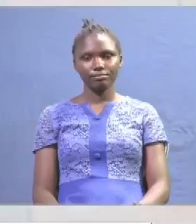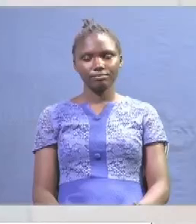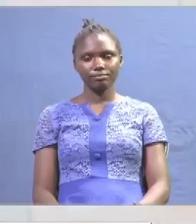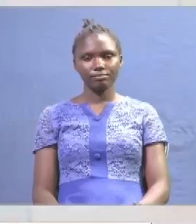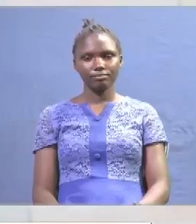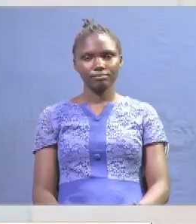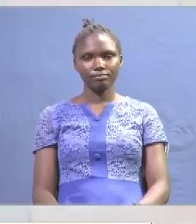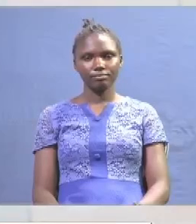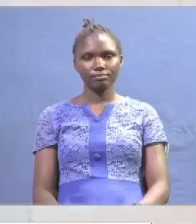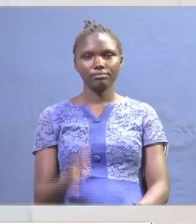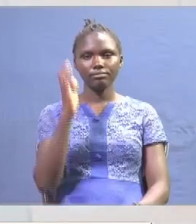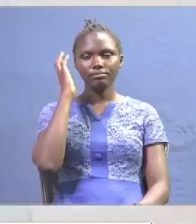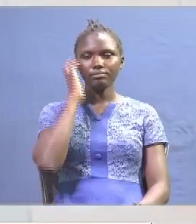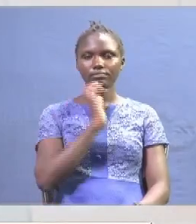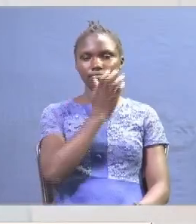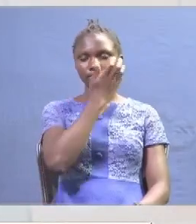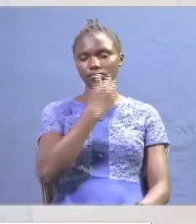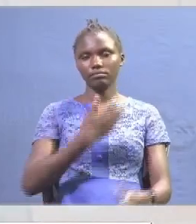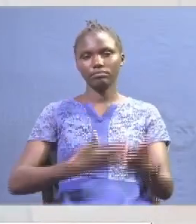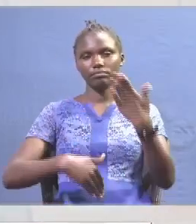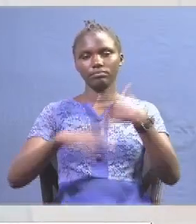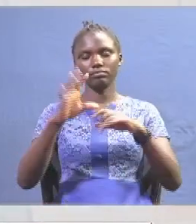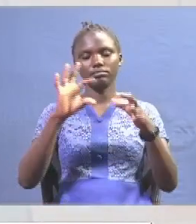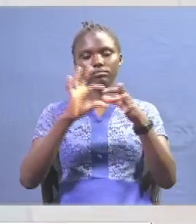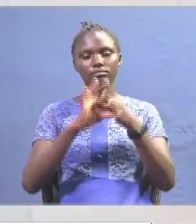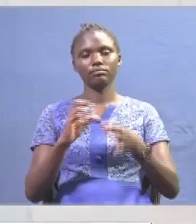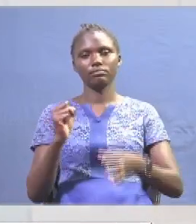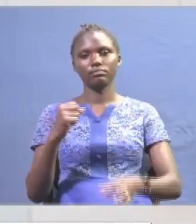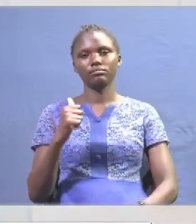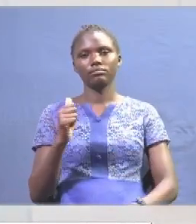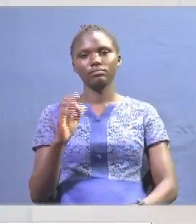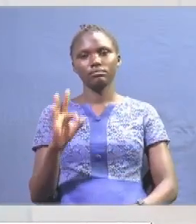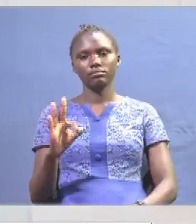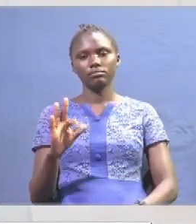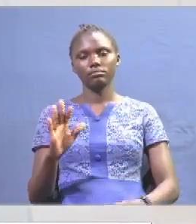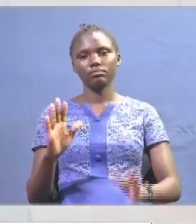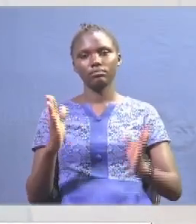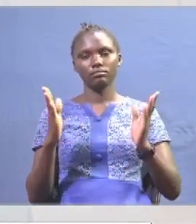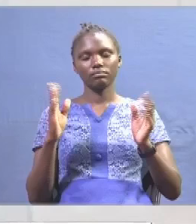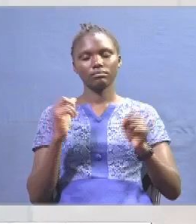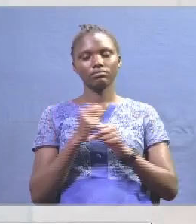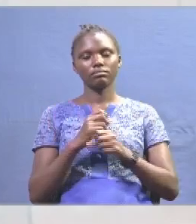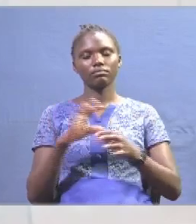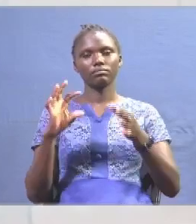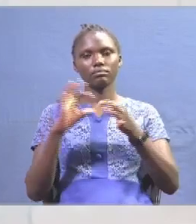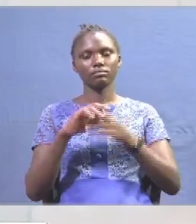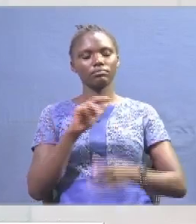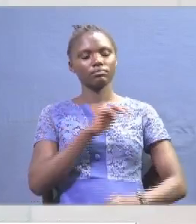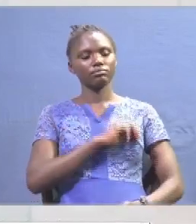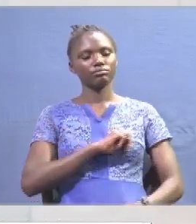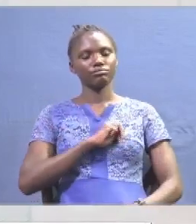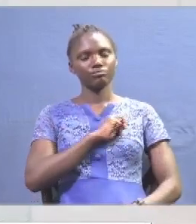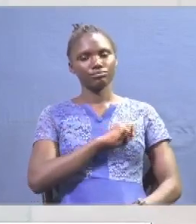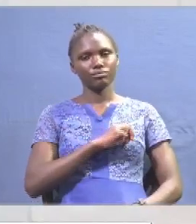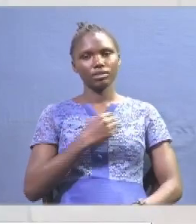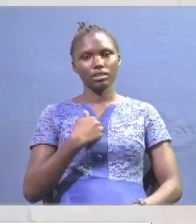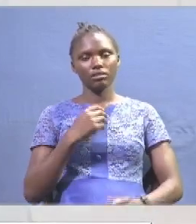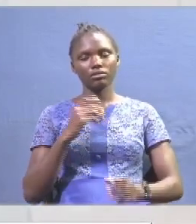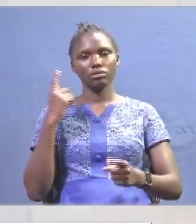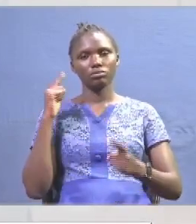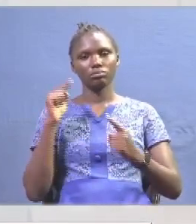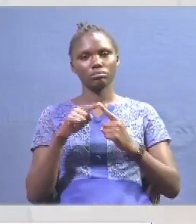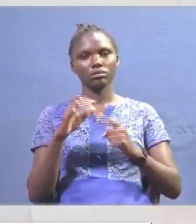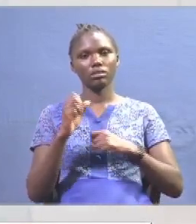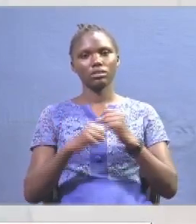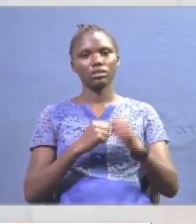Now, Kenyatta University, in partnership with the Safaricom, has launched a joint mission to plant 5 million trees by